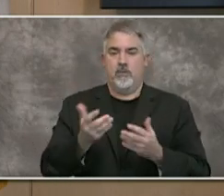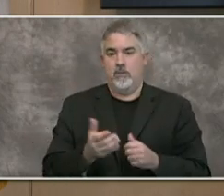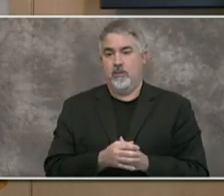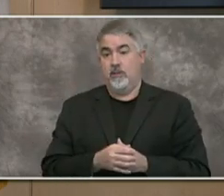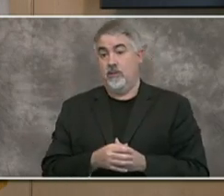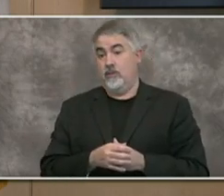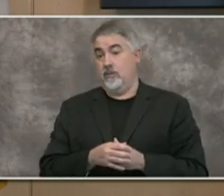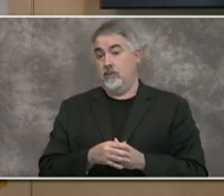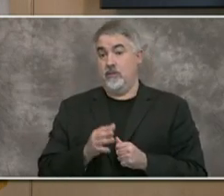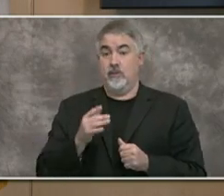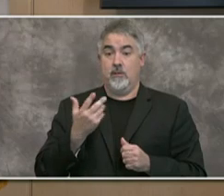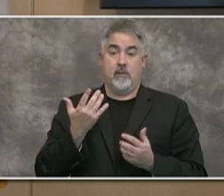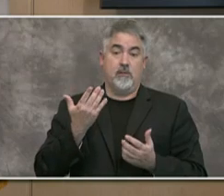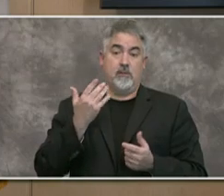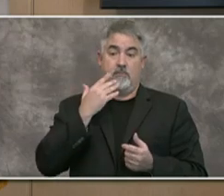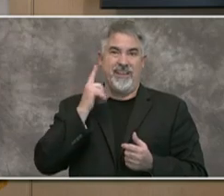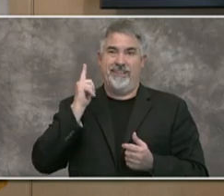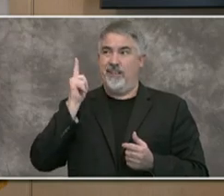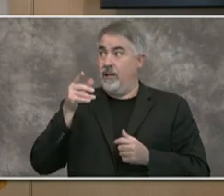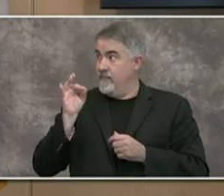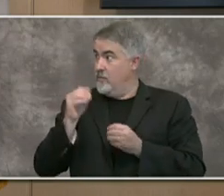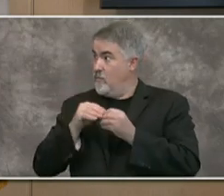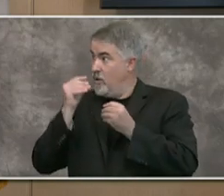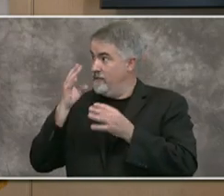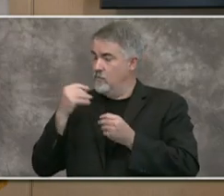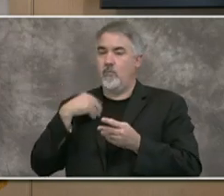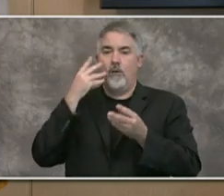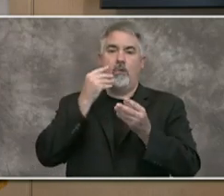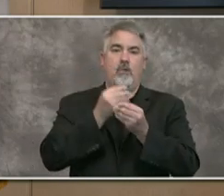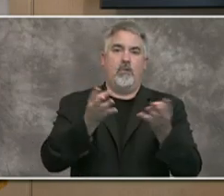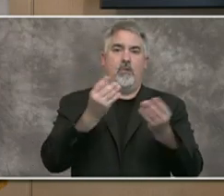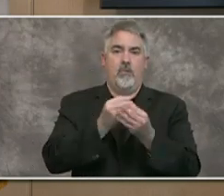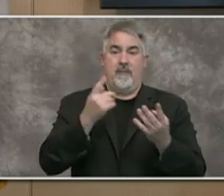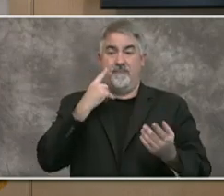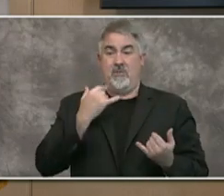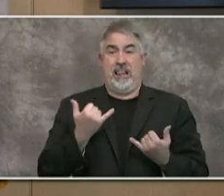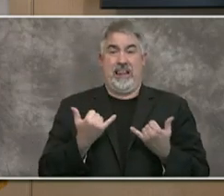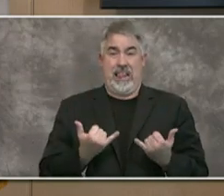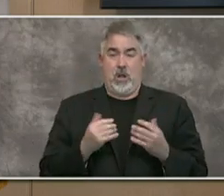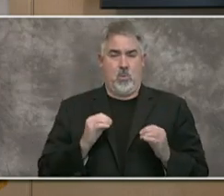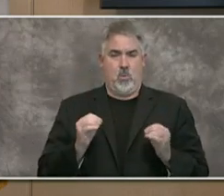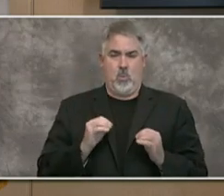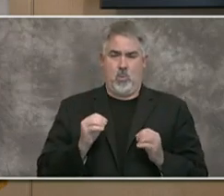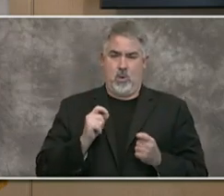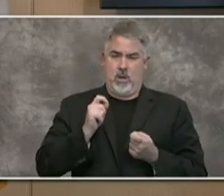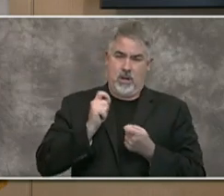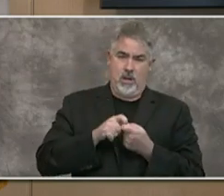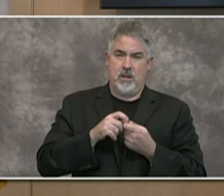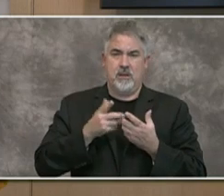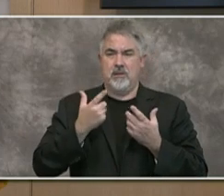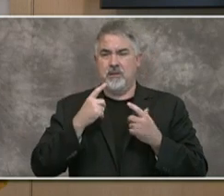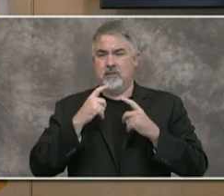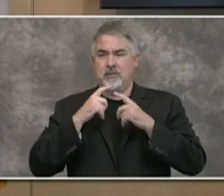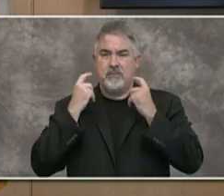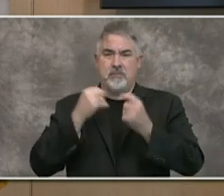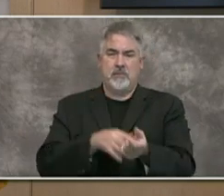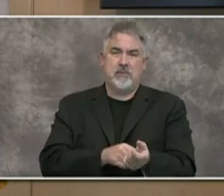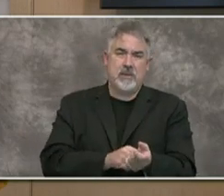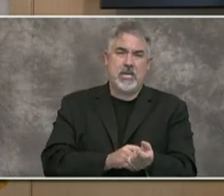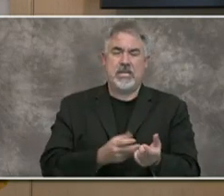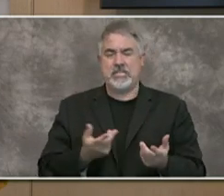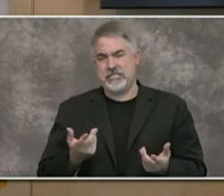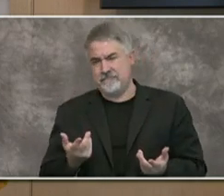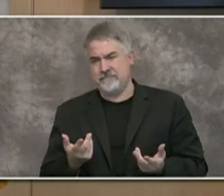changes over time. I think that for the specifics of each different type of cloth and that sort of thing, I would actually refer you